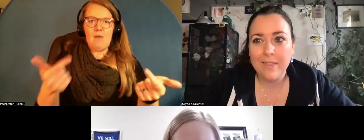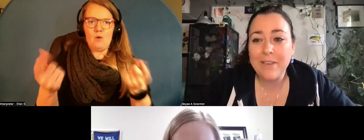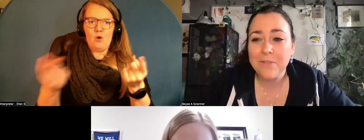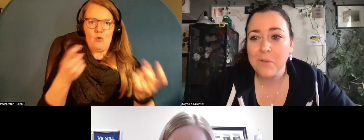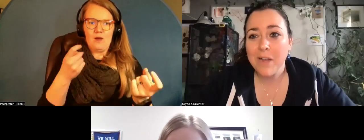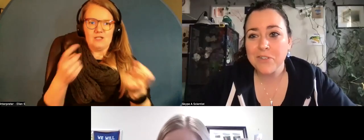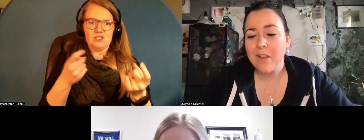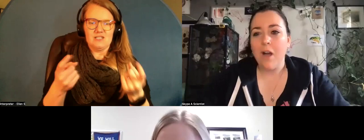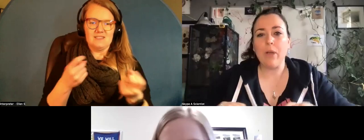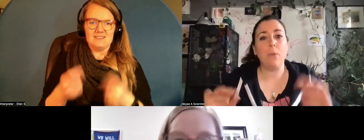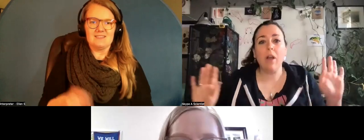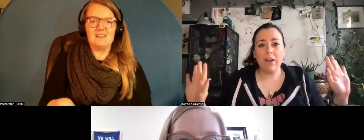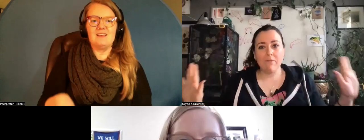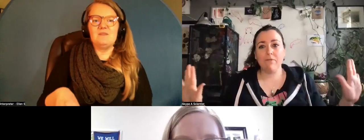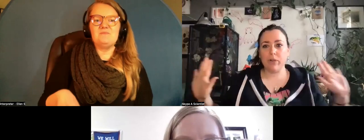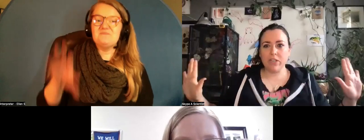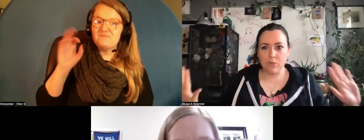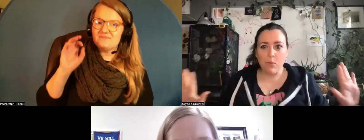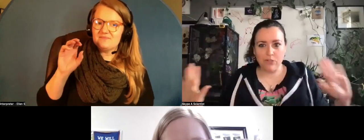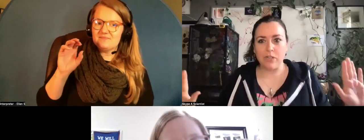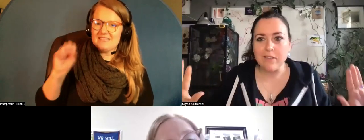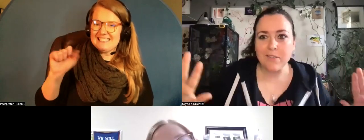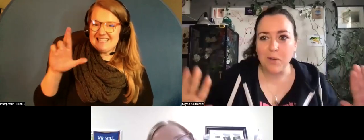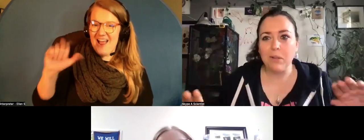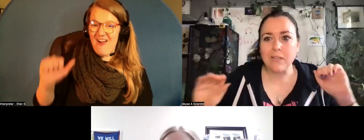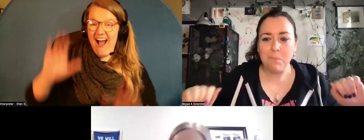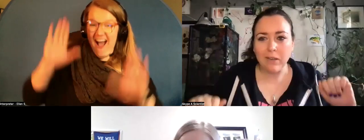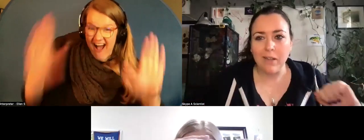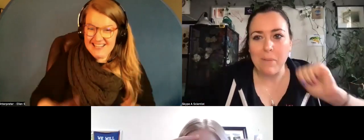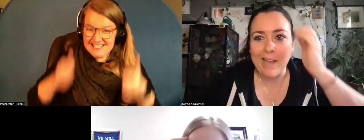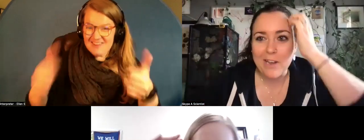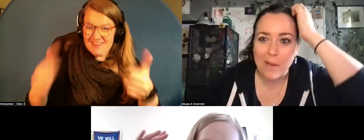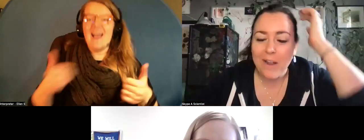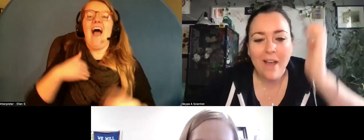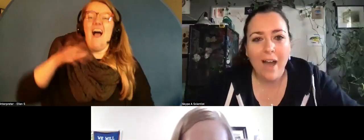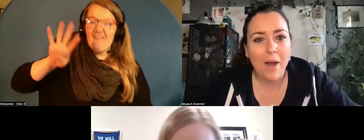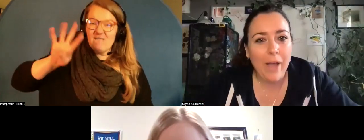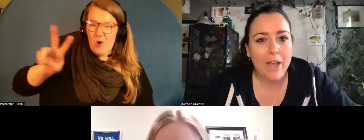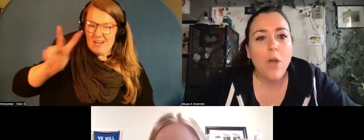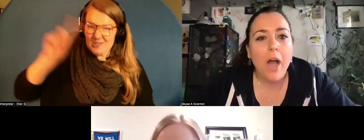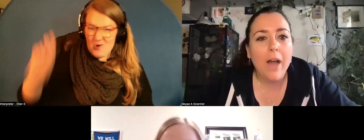Awesome. Thank you so much. Okay, we already have 42 questions. Woo. So let's buckle up and get into it.